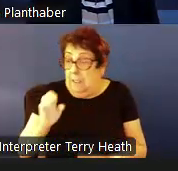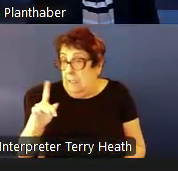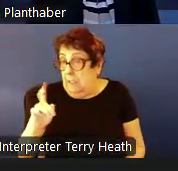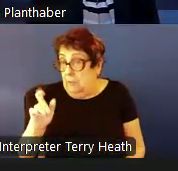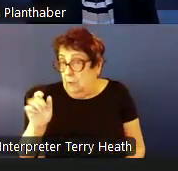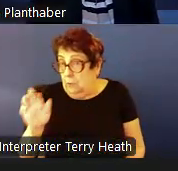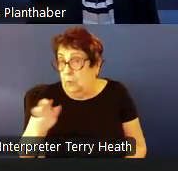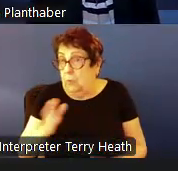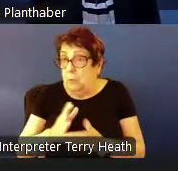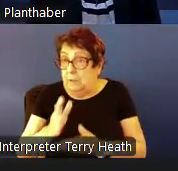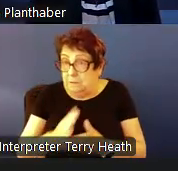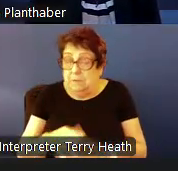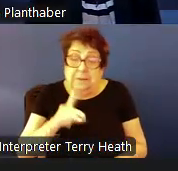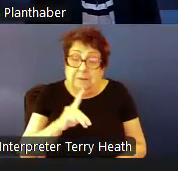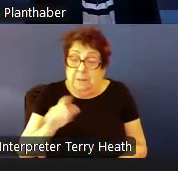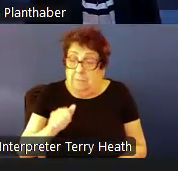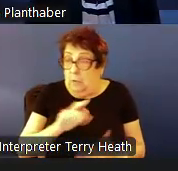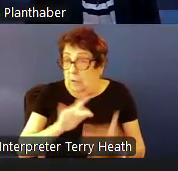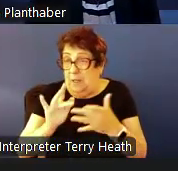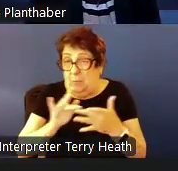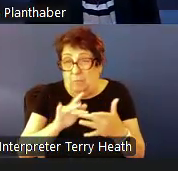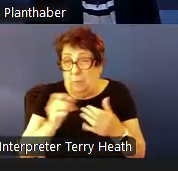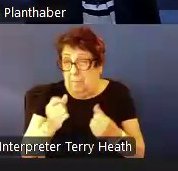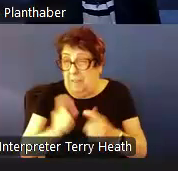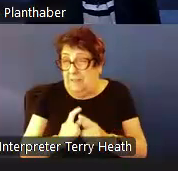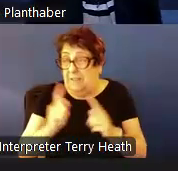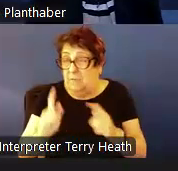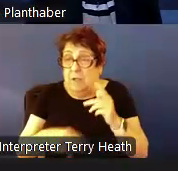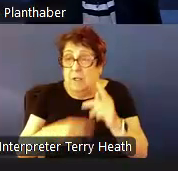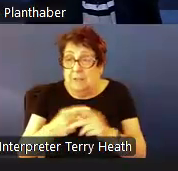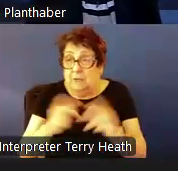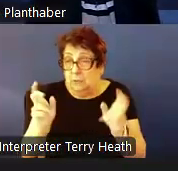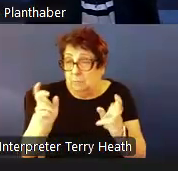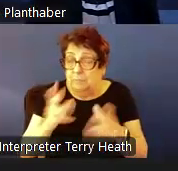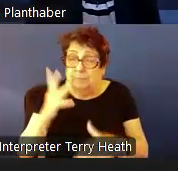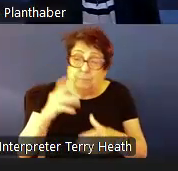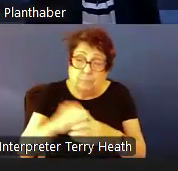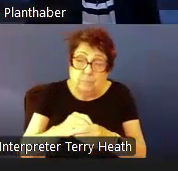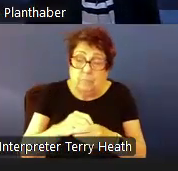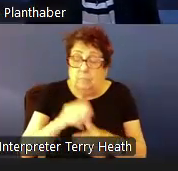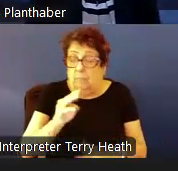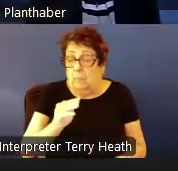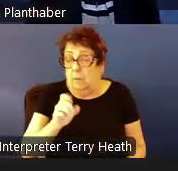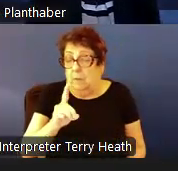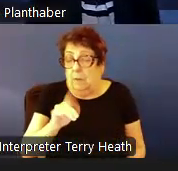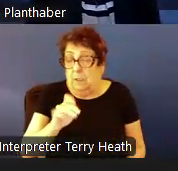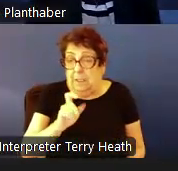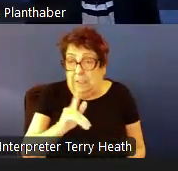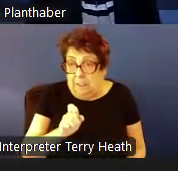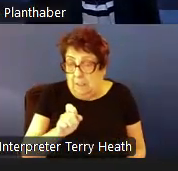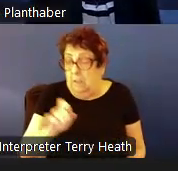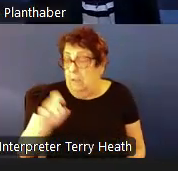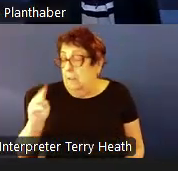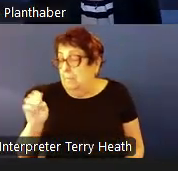on a wide variety of topics, including Medicare and Medicaid, long-term care. I know there were some questions about